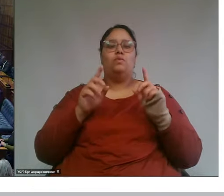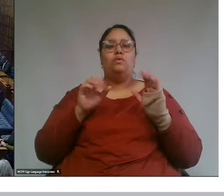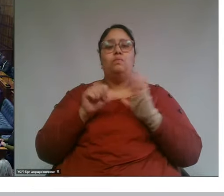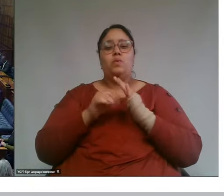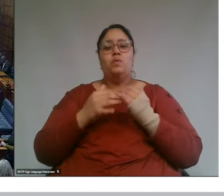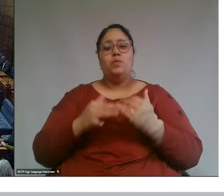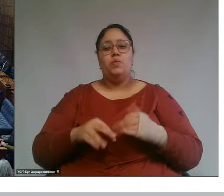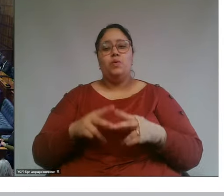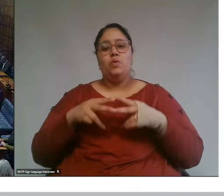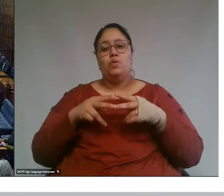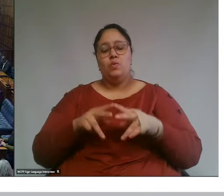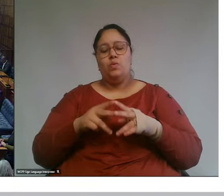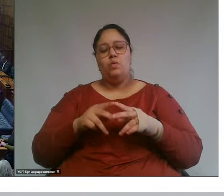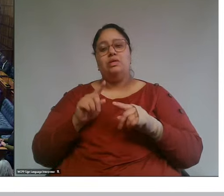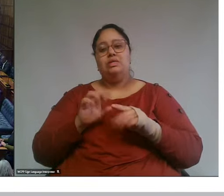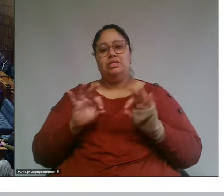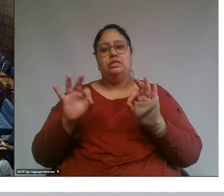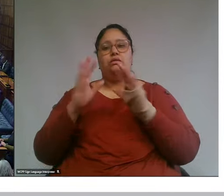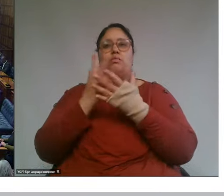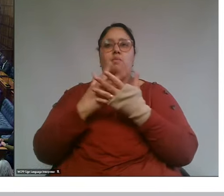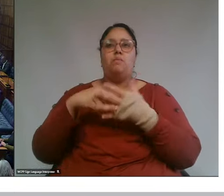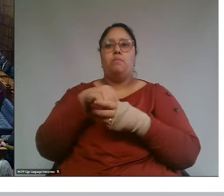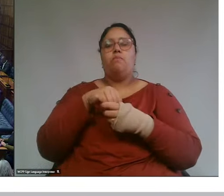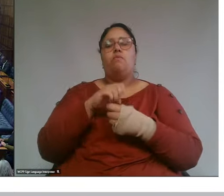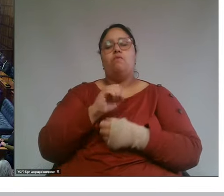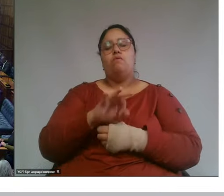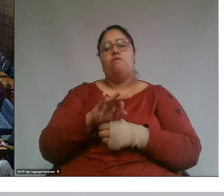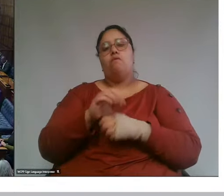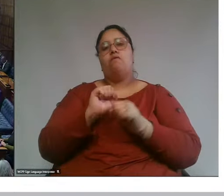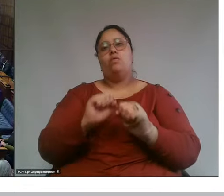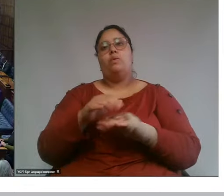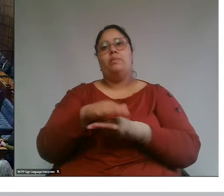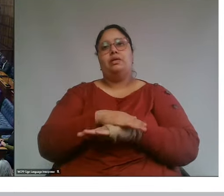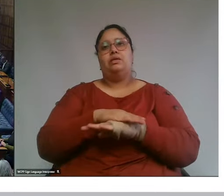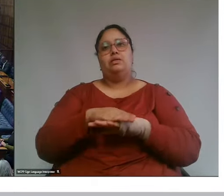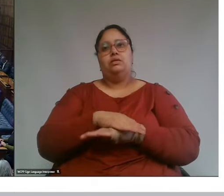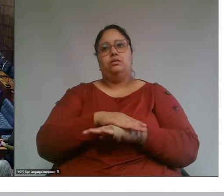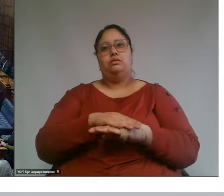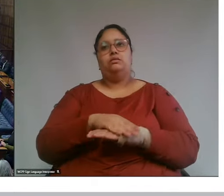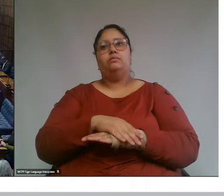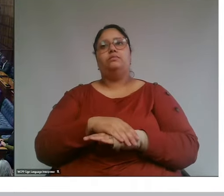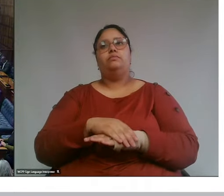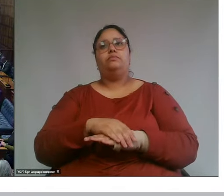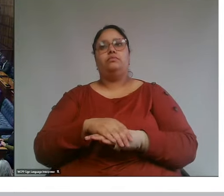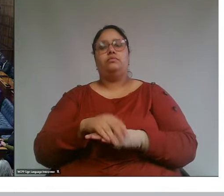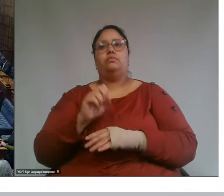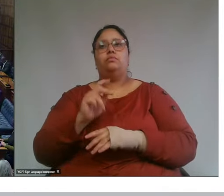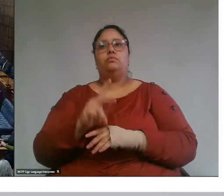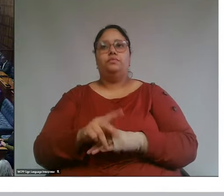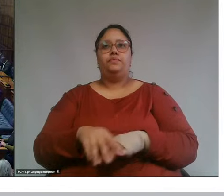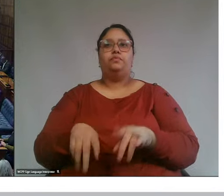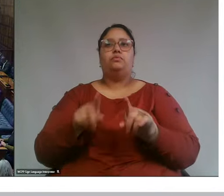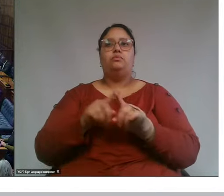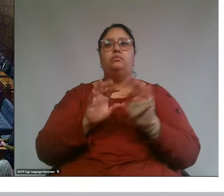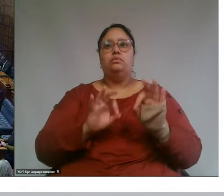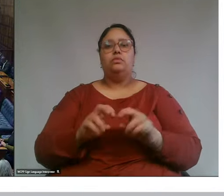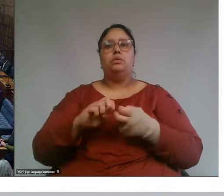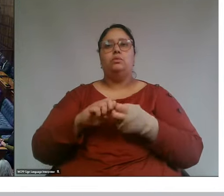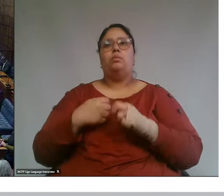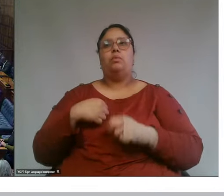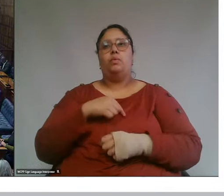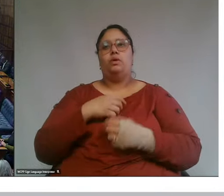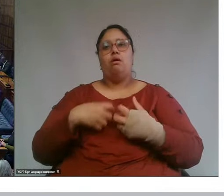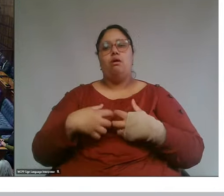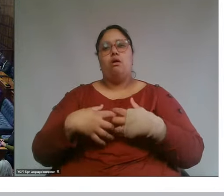tool so that's a kind of caseby casee basis where a particular company or individual hasn't a problem that we help to